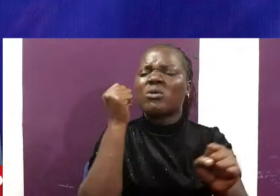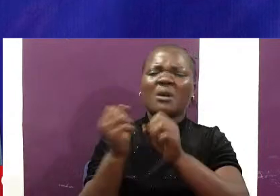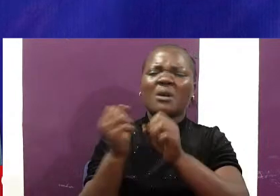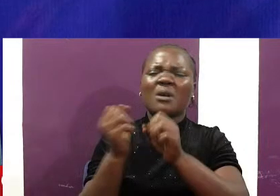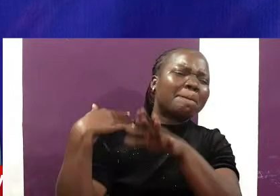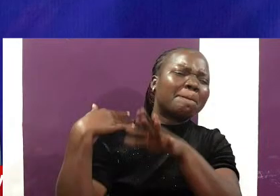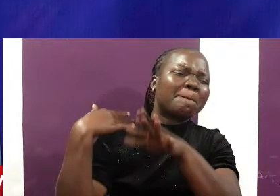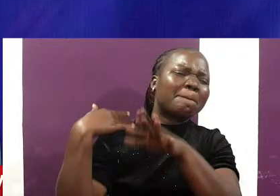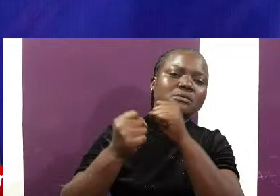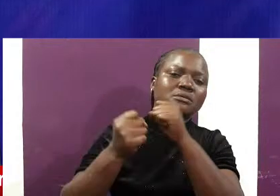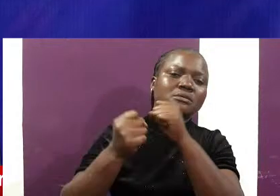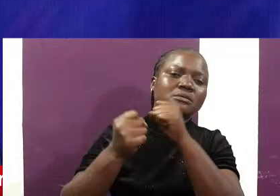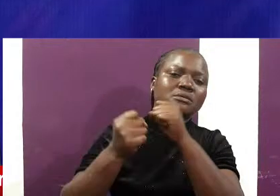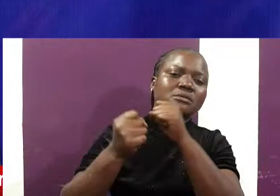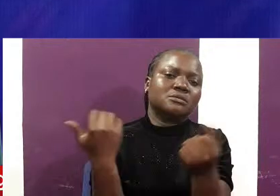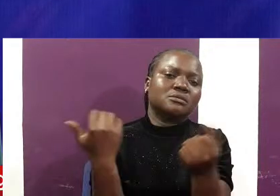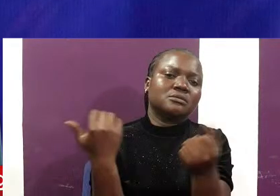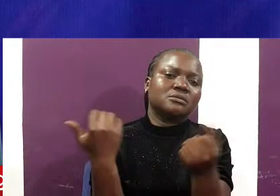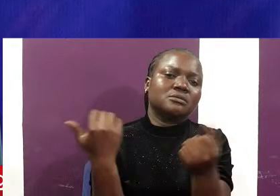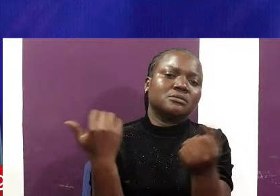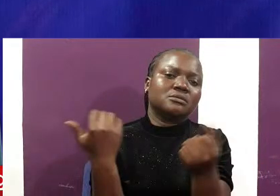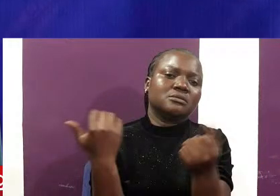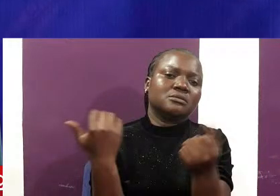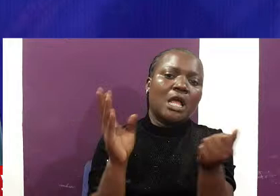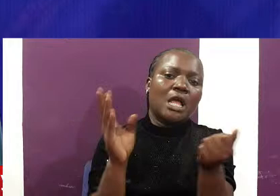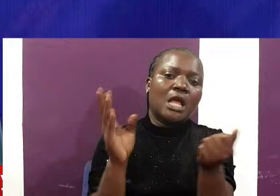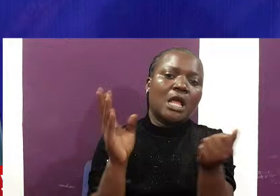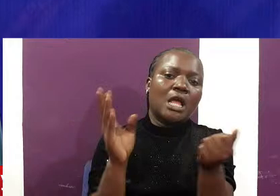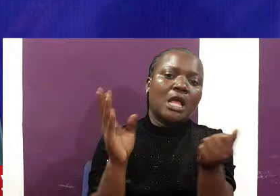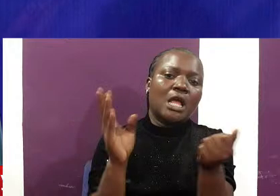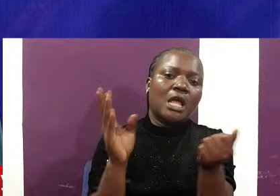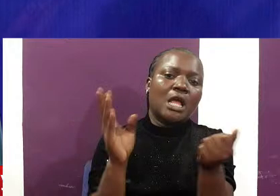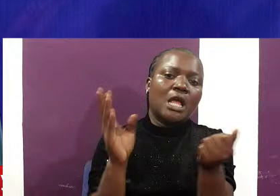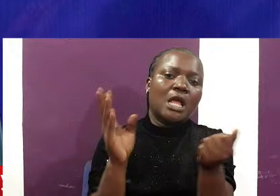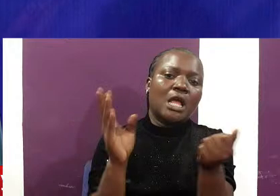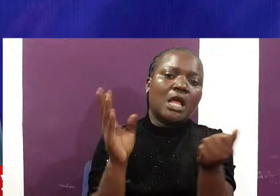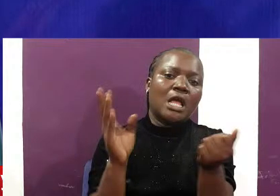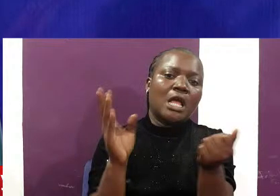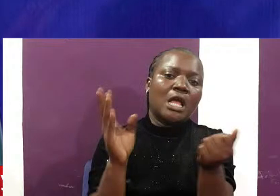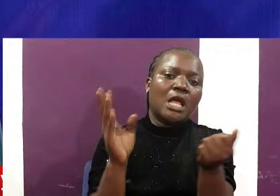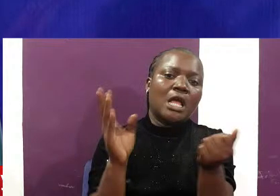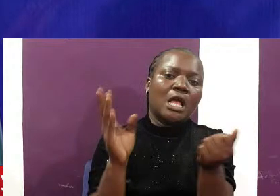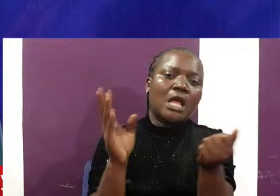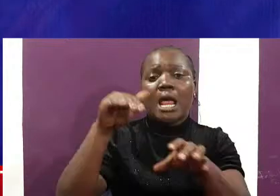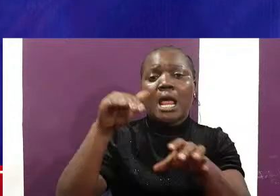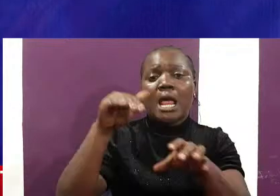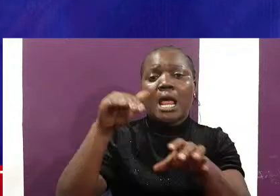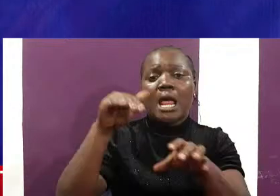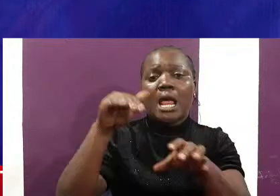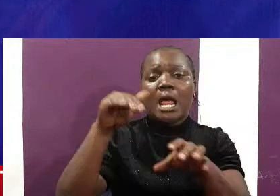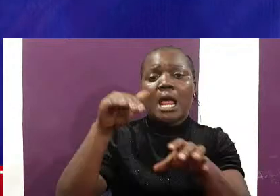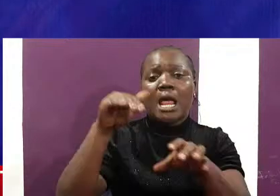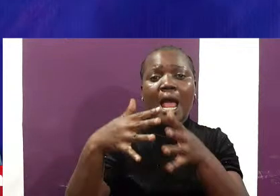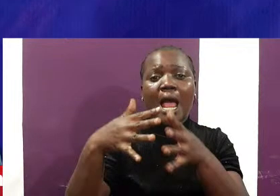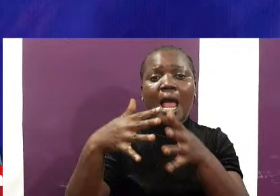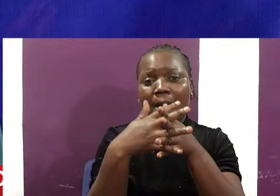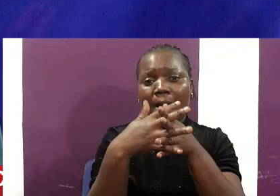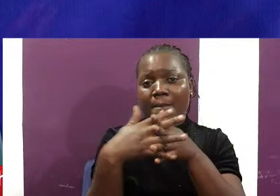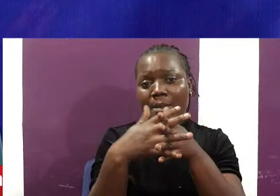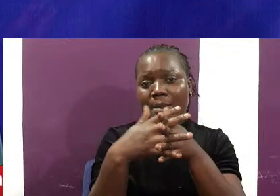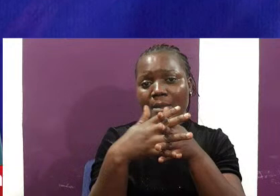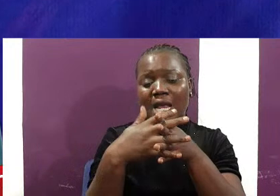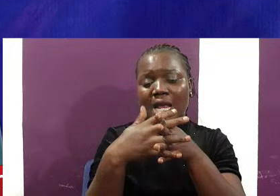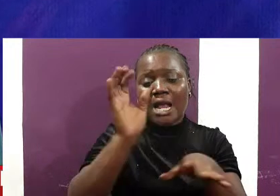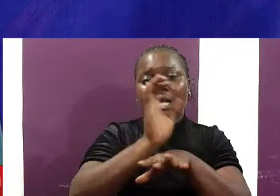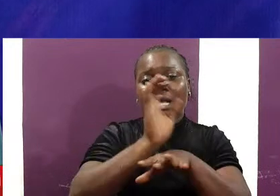of Christ for almost 16.5 years. And afei sisie no ye director of the Memphis School of